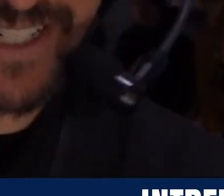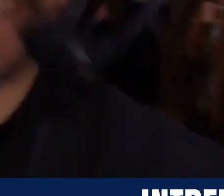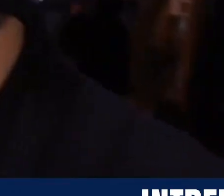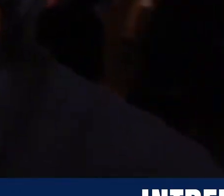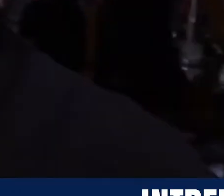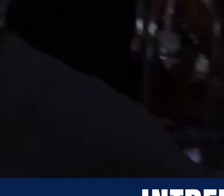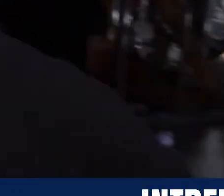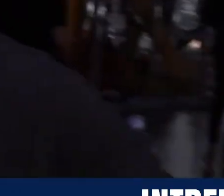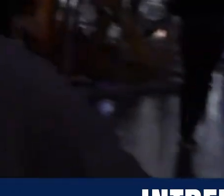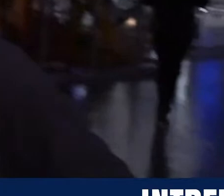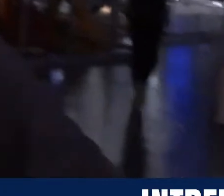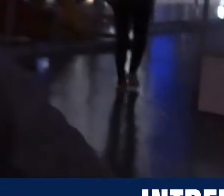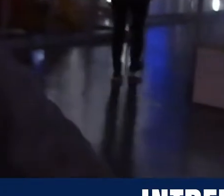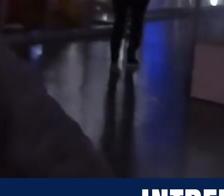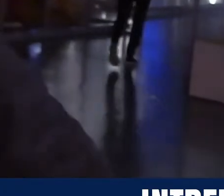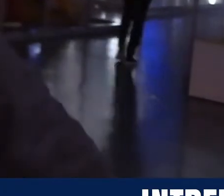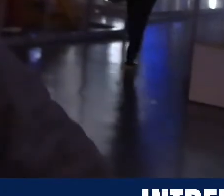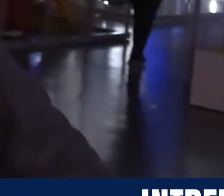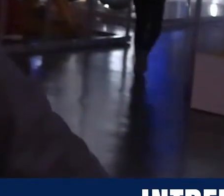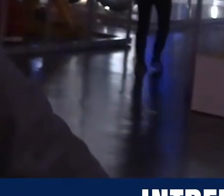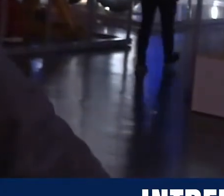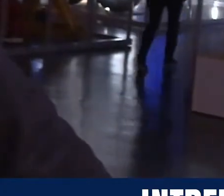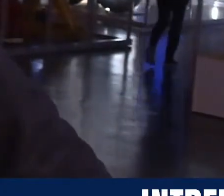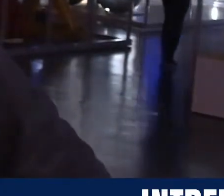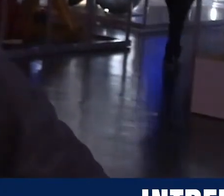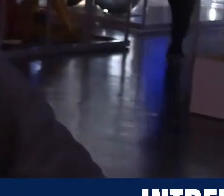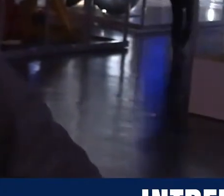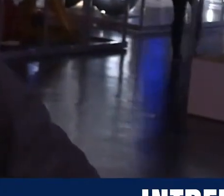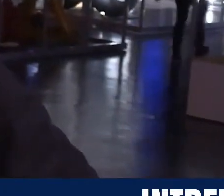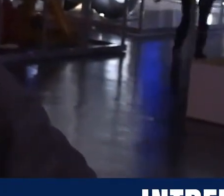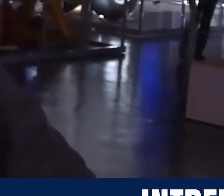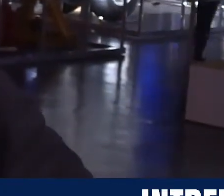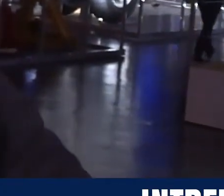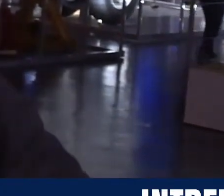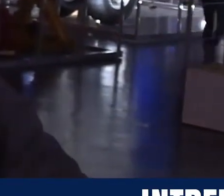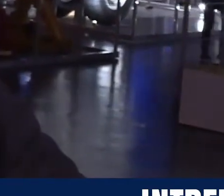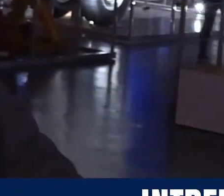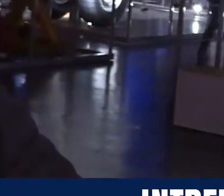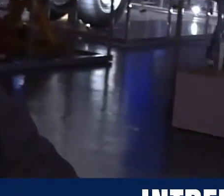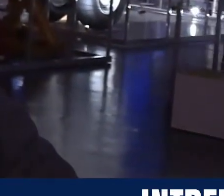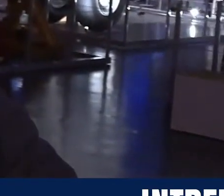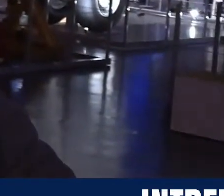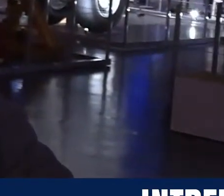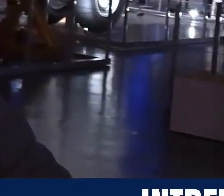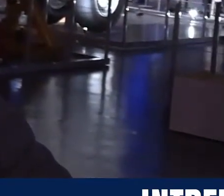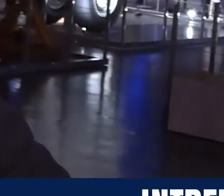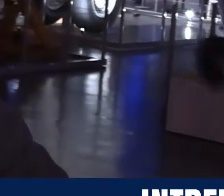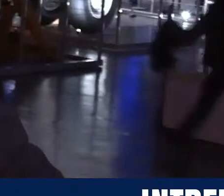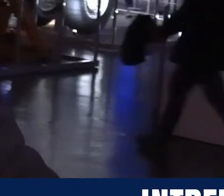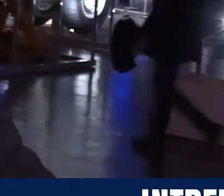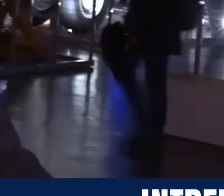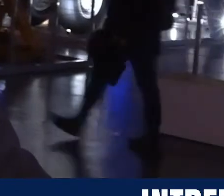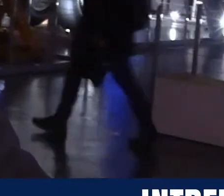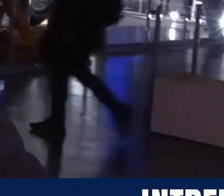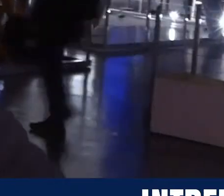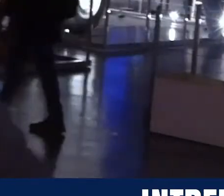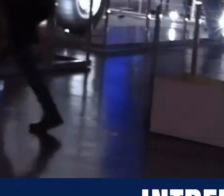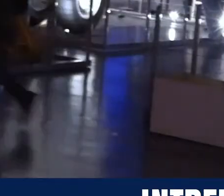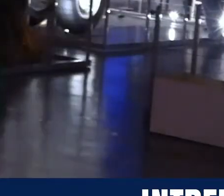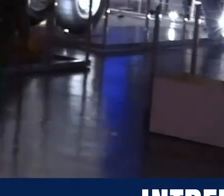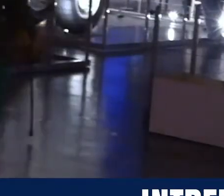All right. I should be here really quickly. Let's see if we're getting audio from me. It looks like we